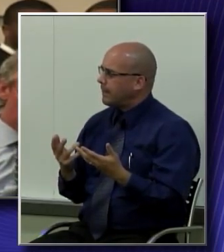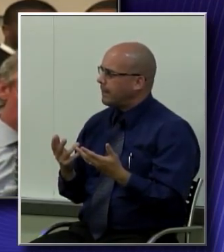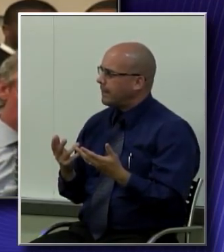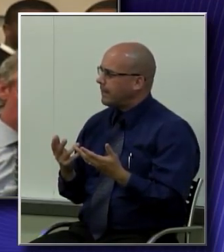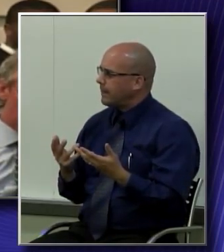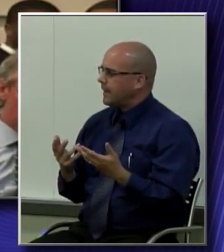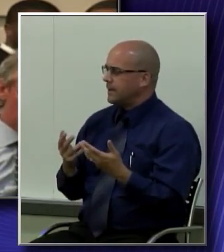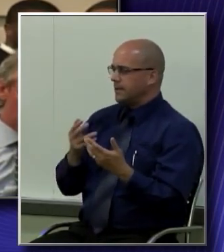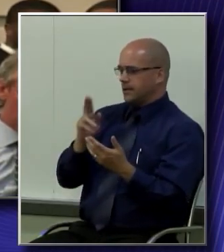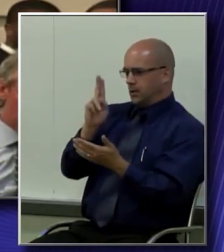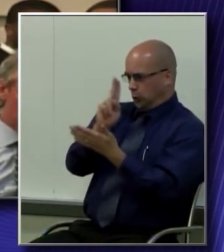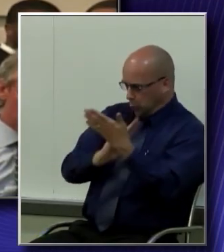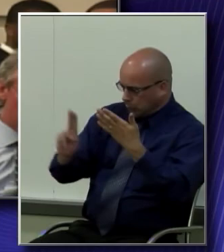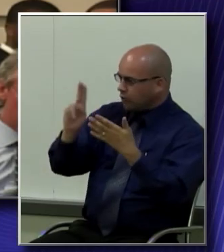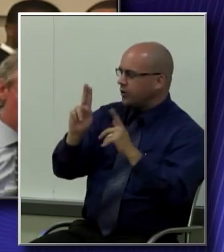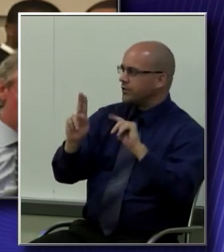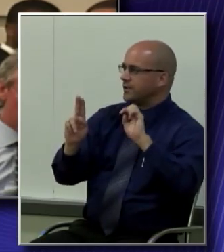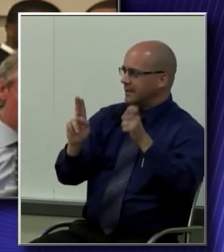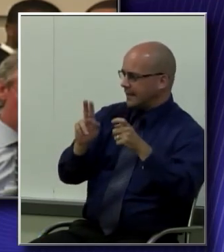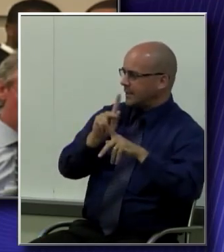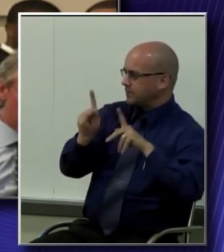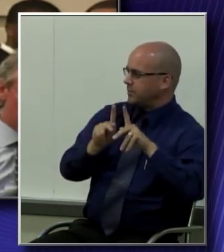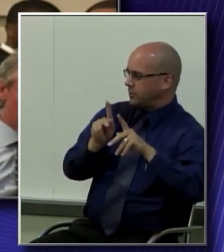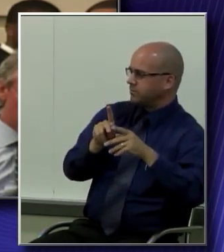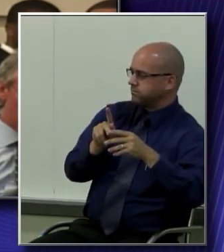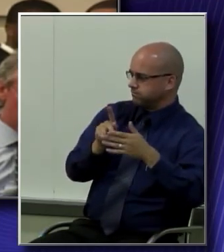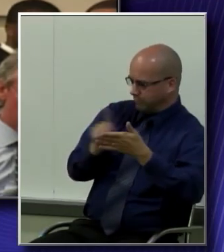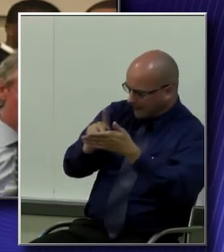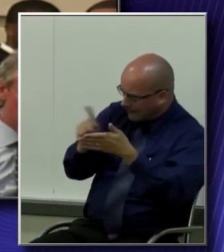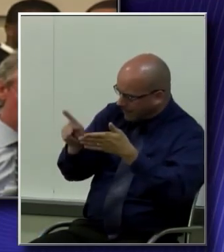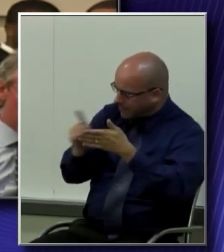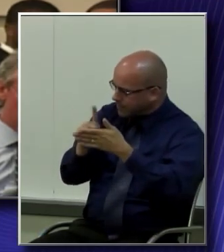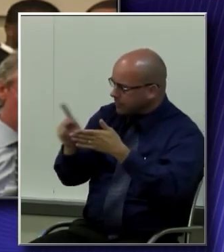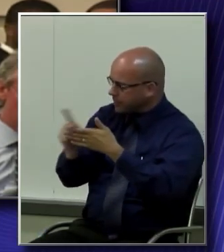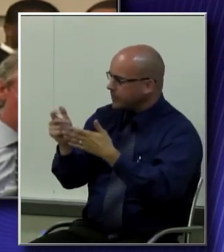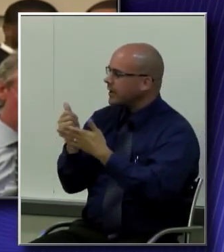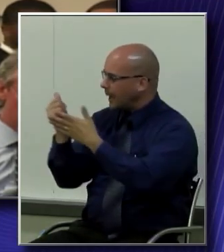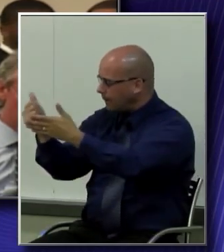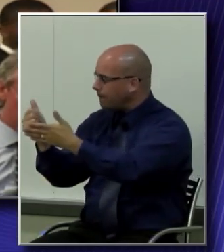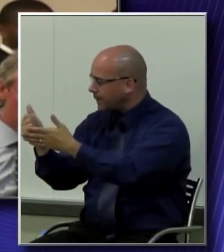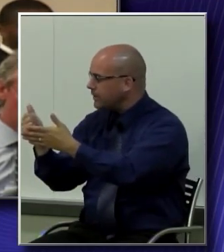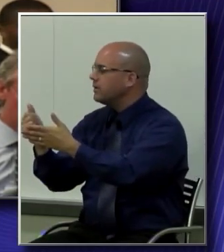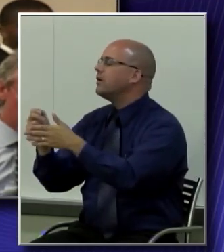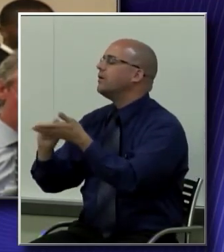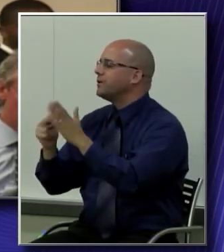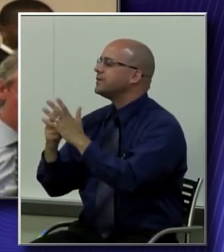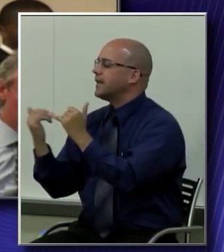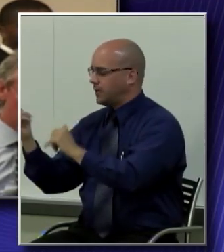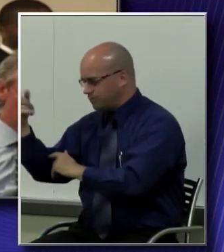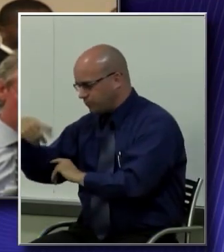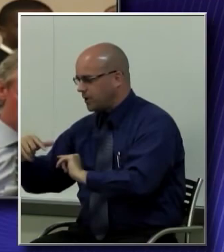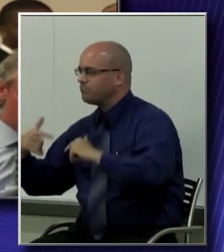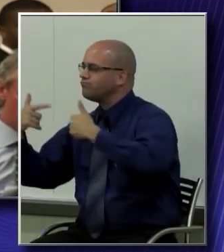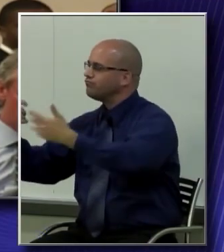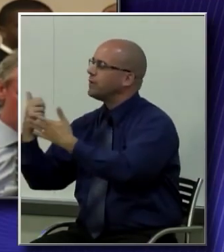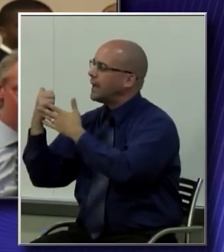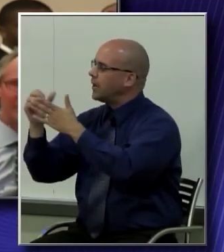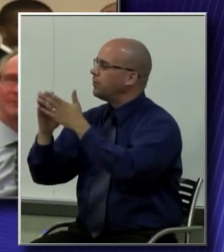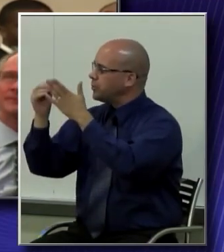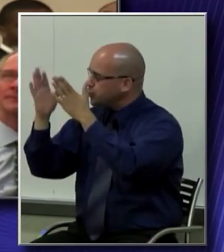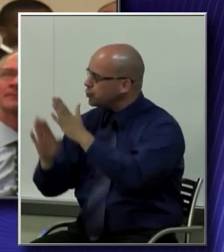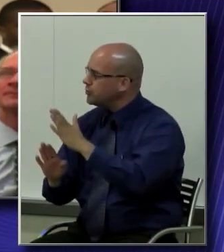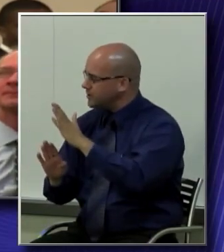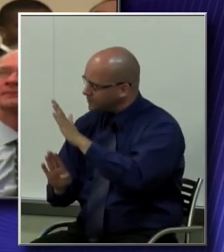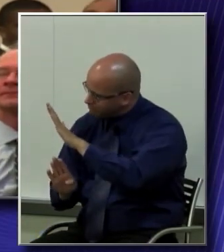provided by the taxpayers and the government of North Carolina to help students and prepare them to not only get jobs but be servants of